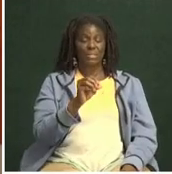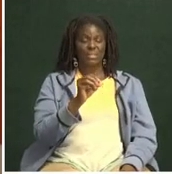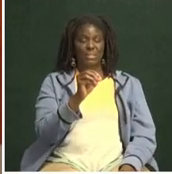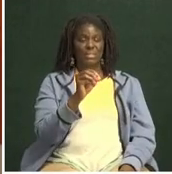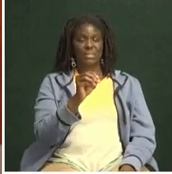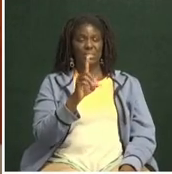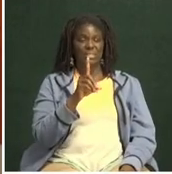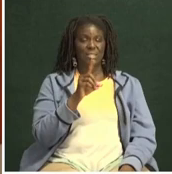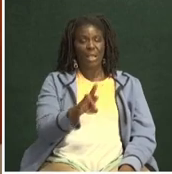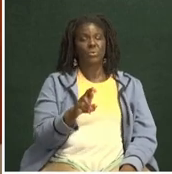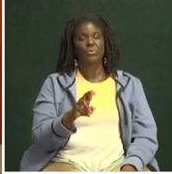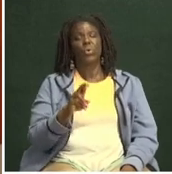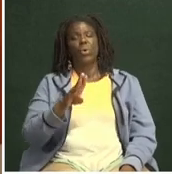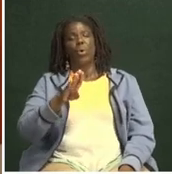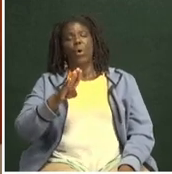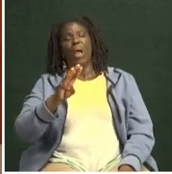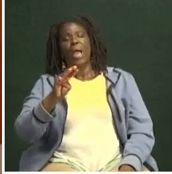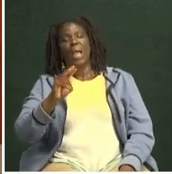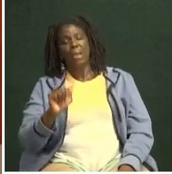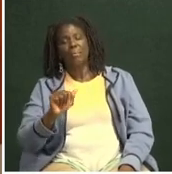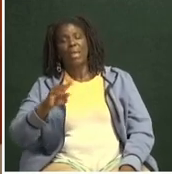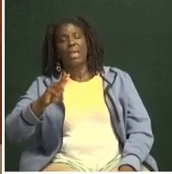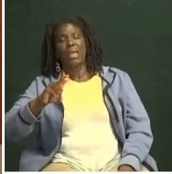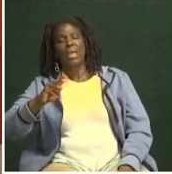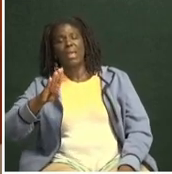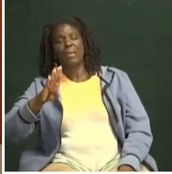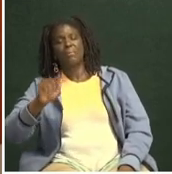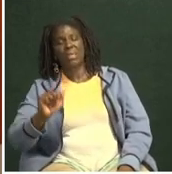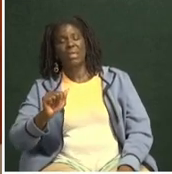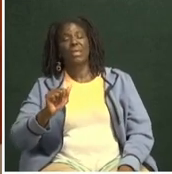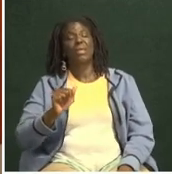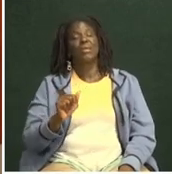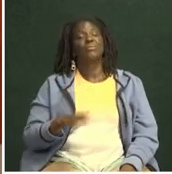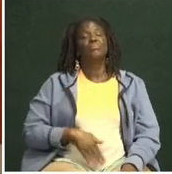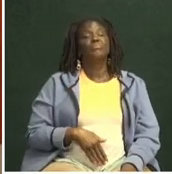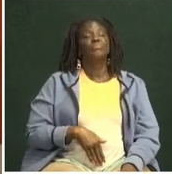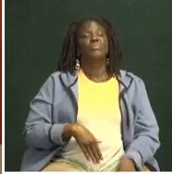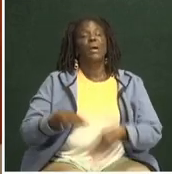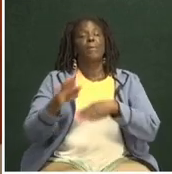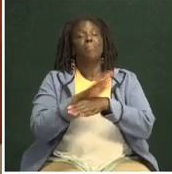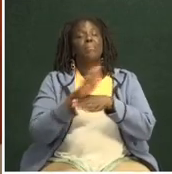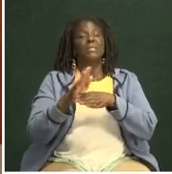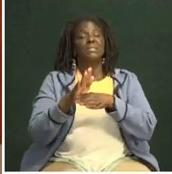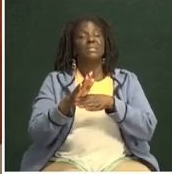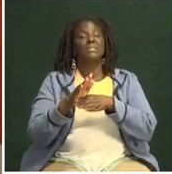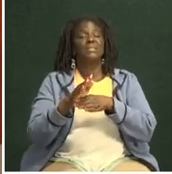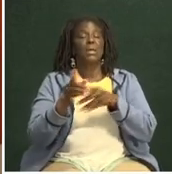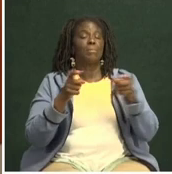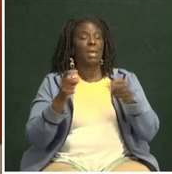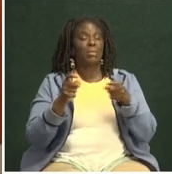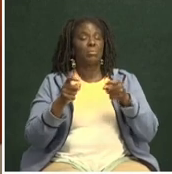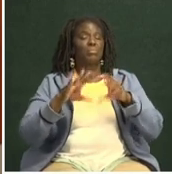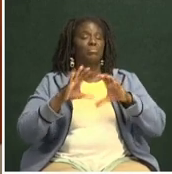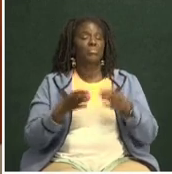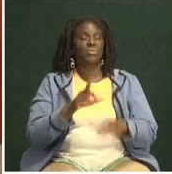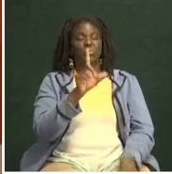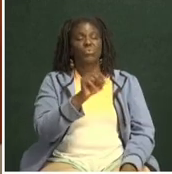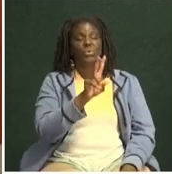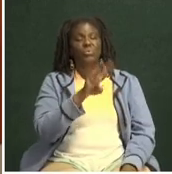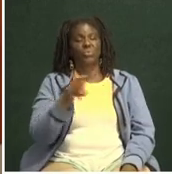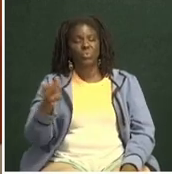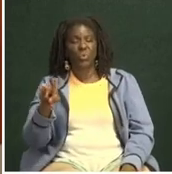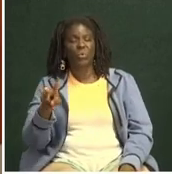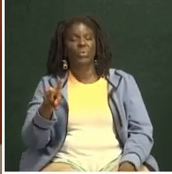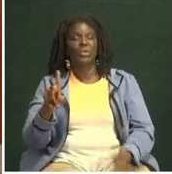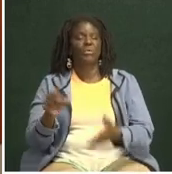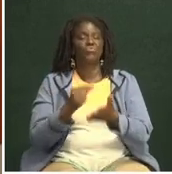from the College of Business and Public Management at the University of La Verne's Class of 2022 Commencement